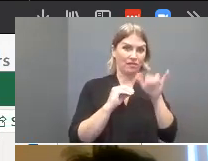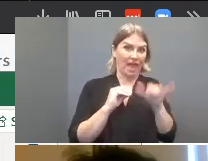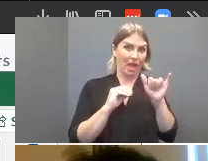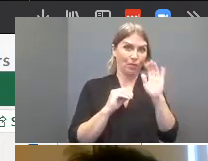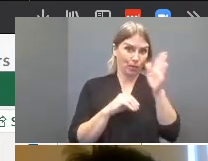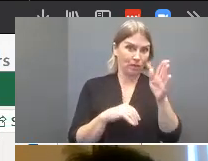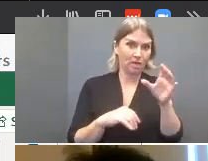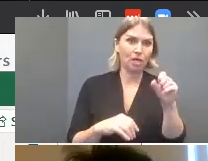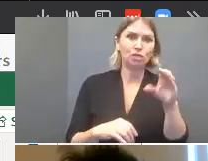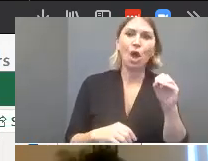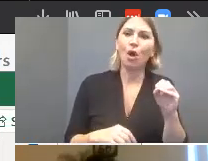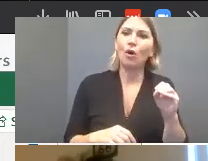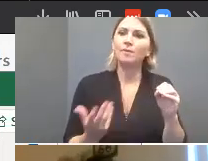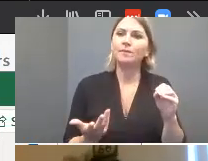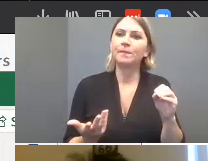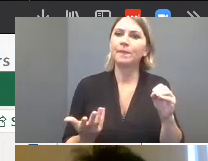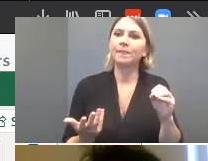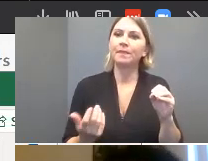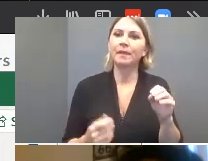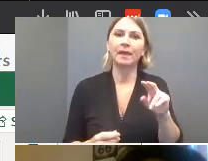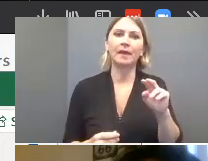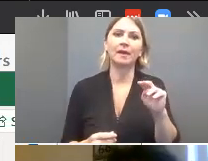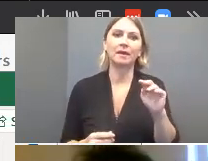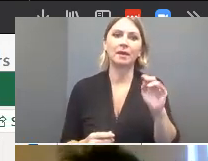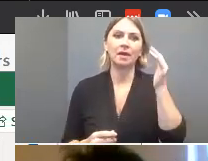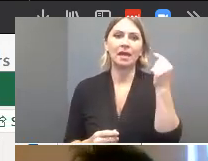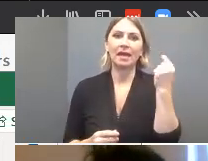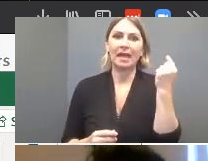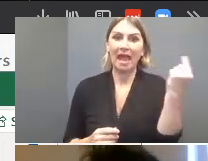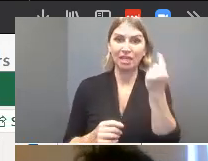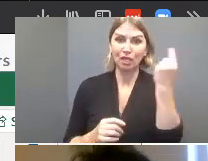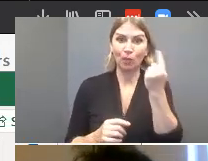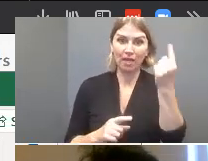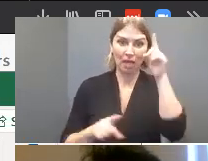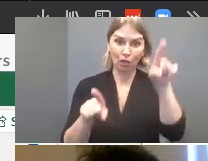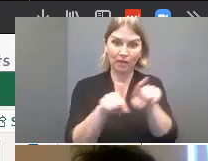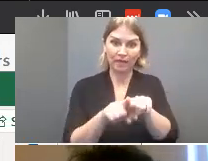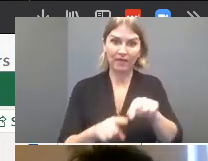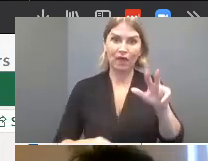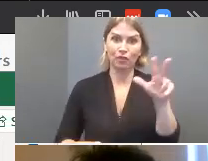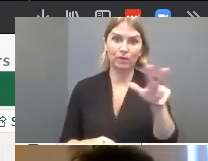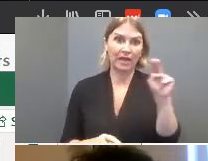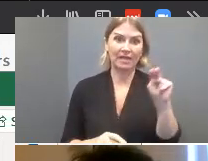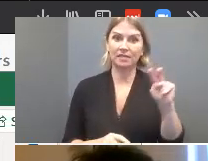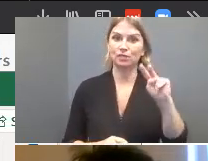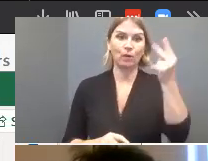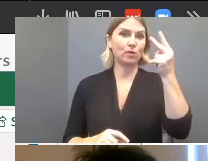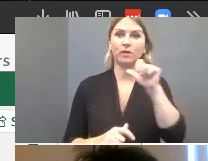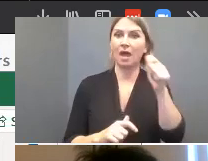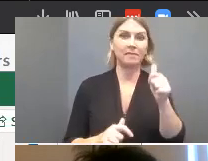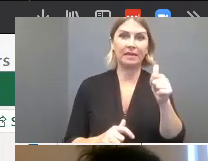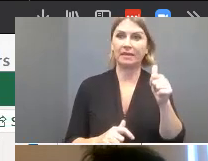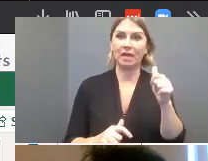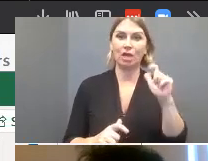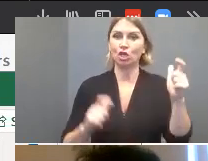Indu and Matt, tell me why you disagree that 3n squared is not going to be larger than